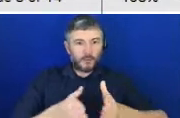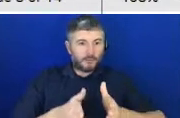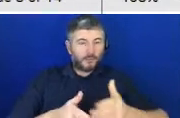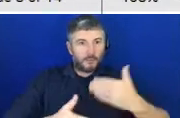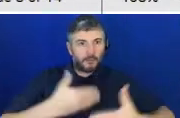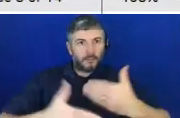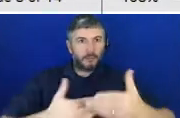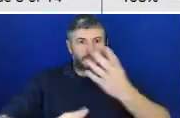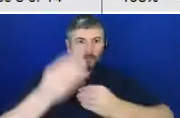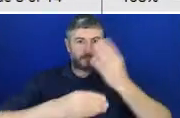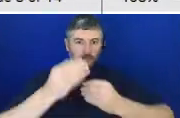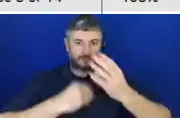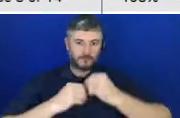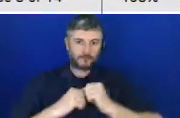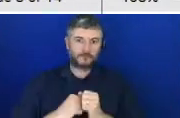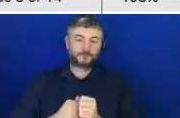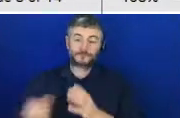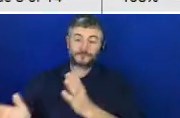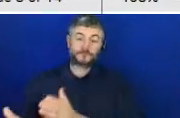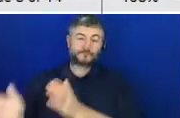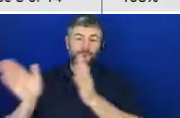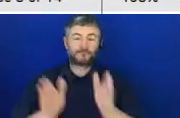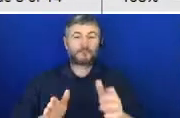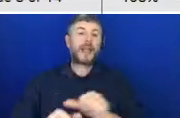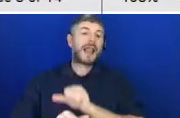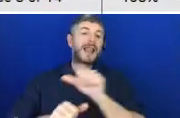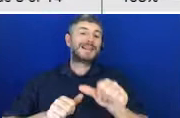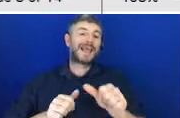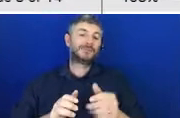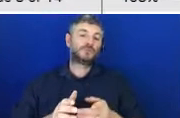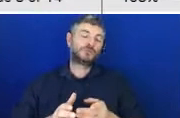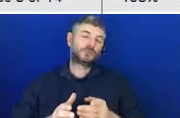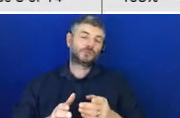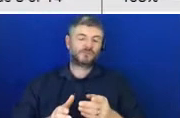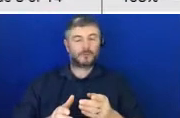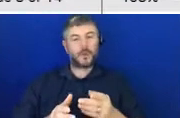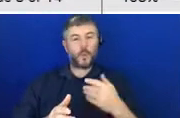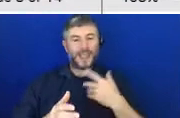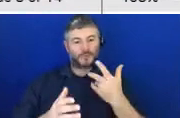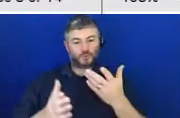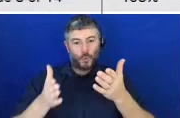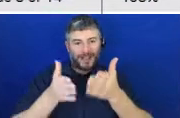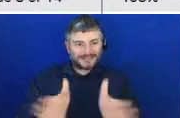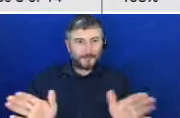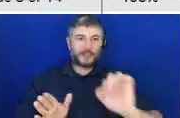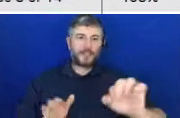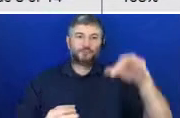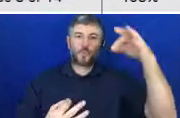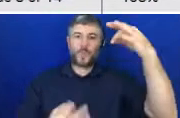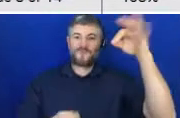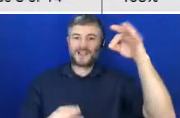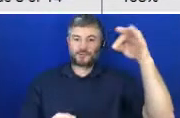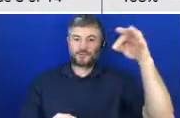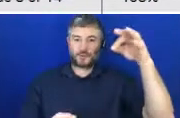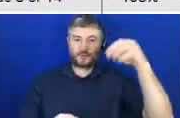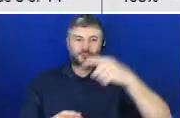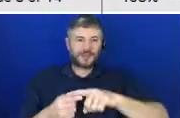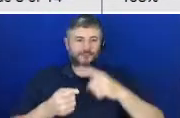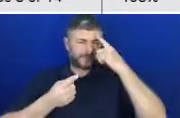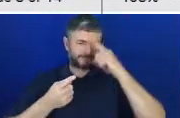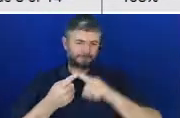So the next part of the journey was expanding that self-employment qualification and making sure that we were looking at things like